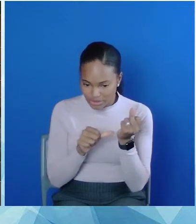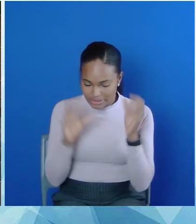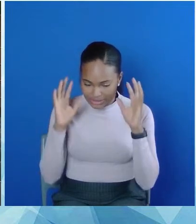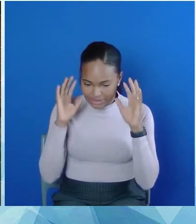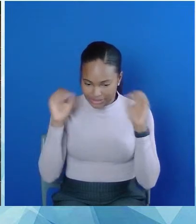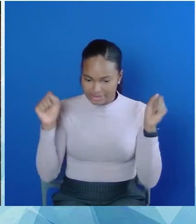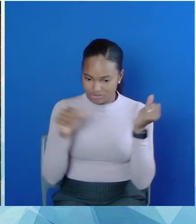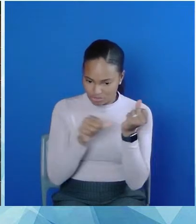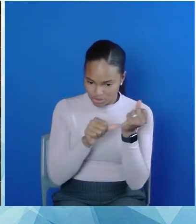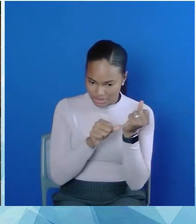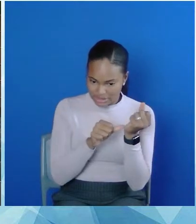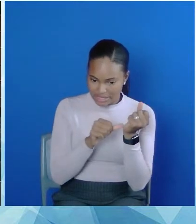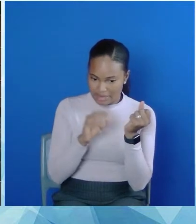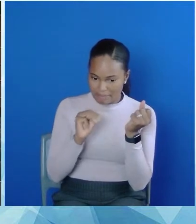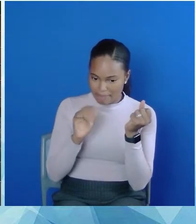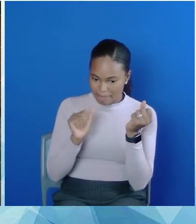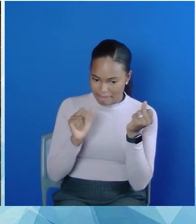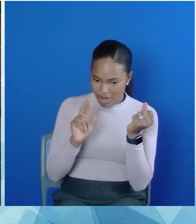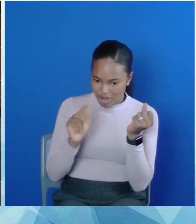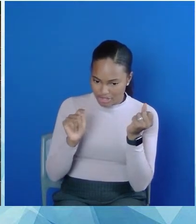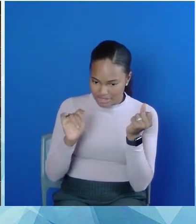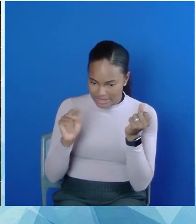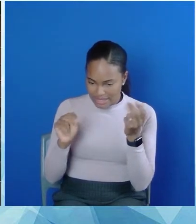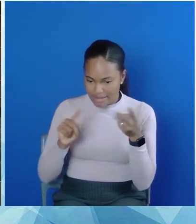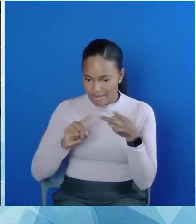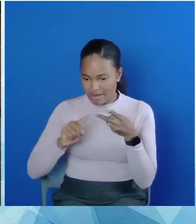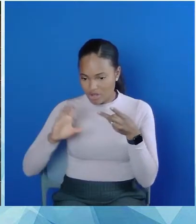Cooper, and Superintendent Reichman.